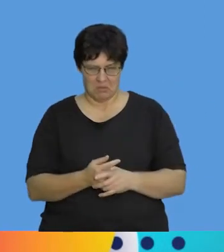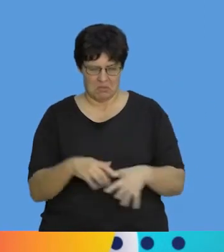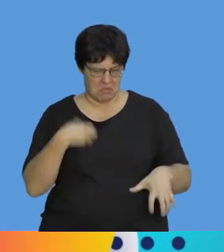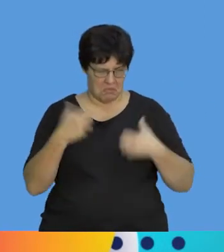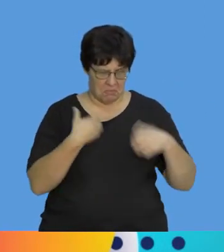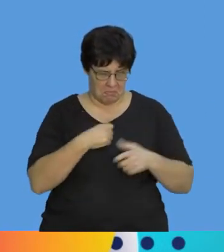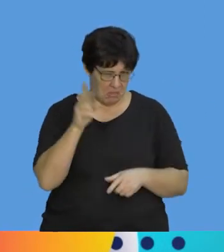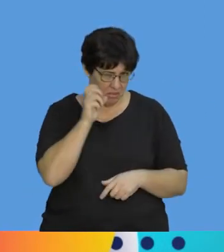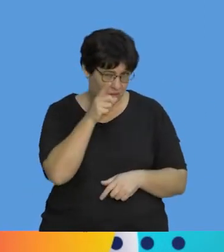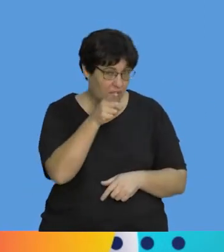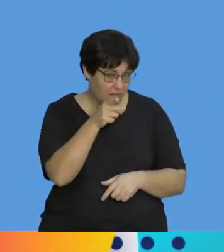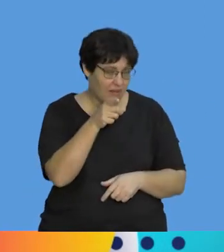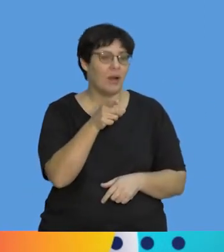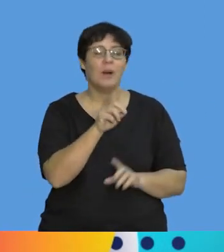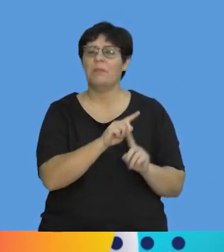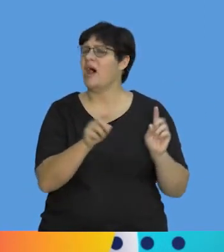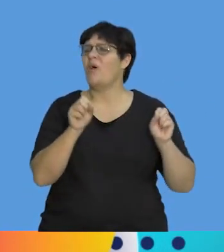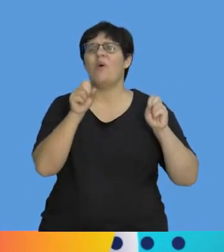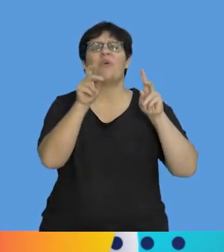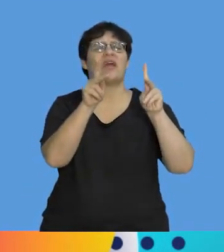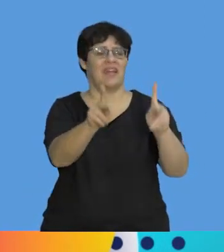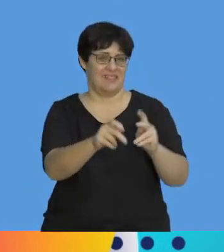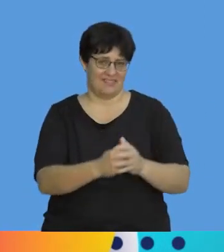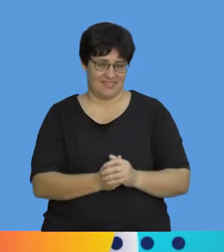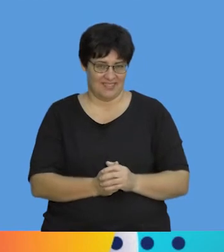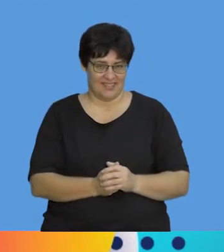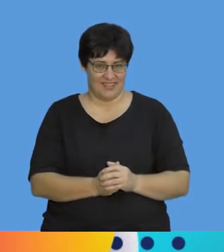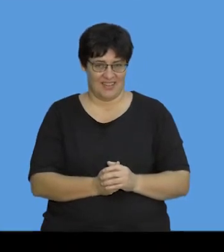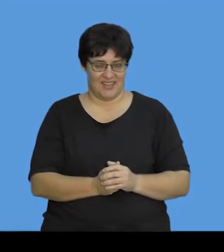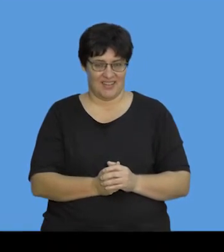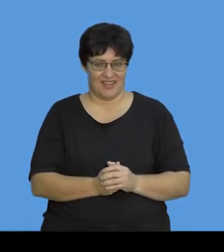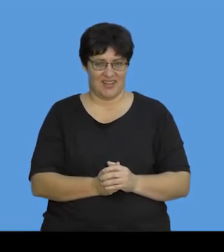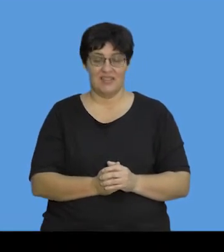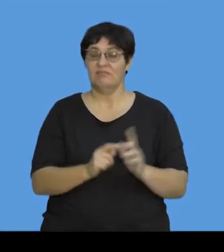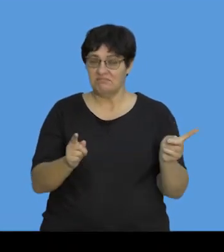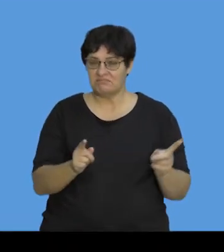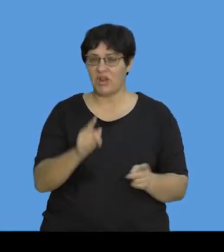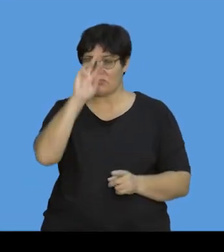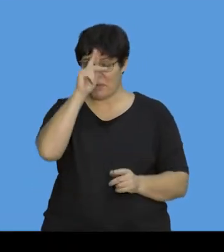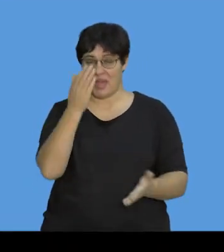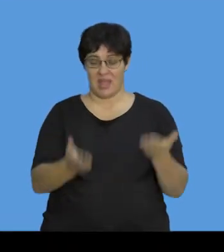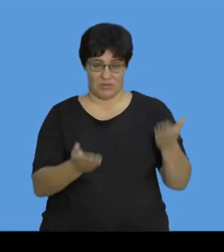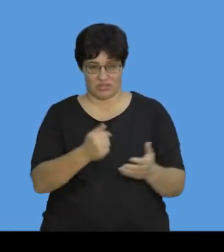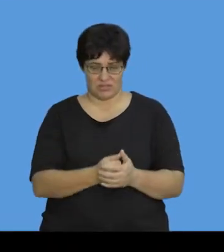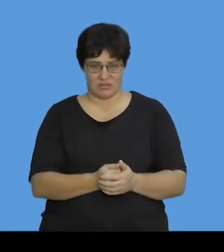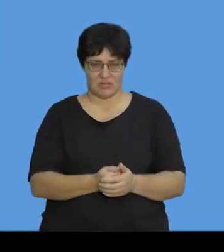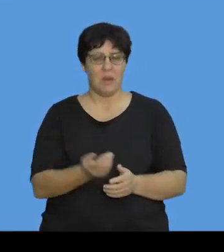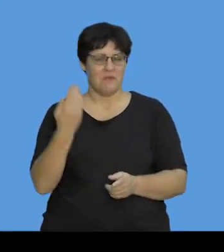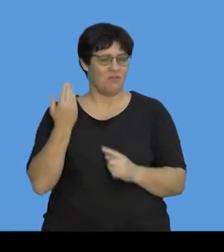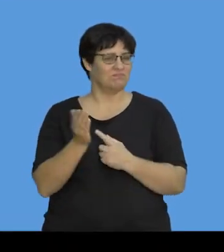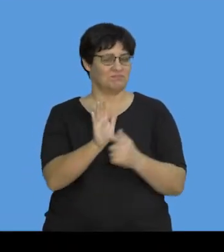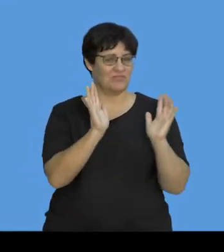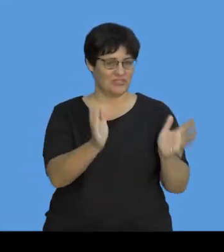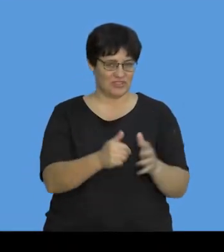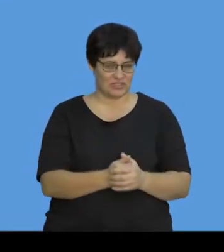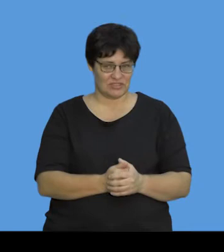groans, but it really is okay. So let's just remind ourselves of the equations. I know we had them in the last one, but let's